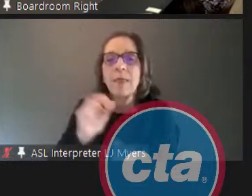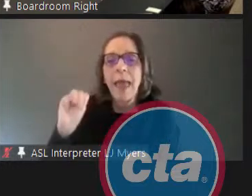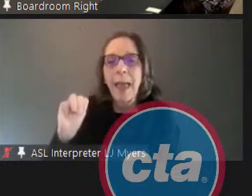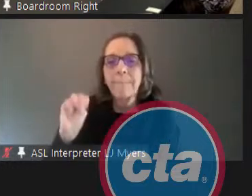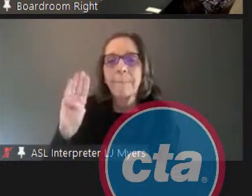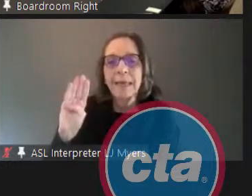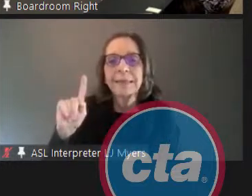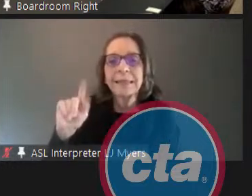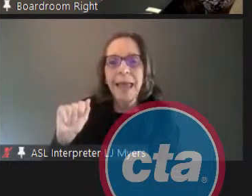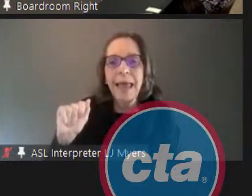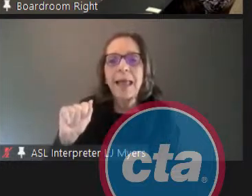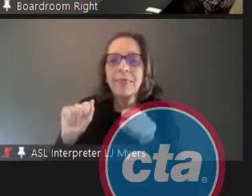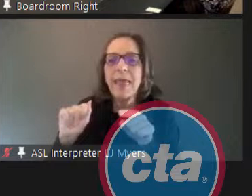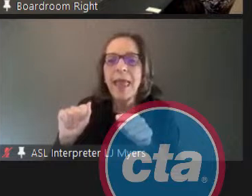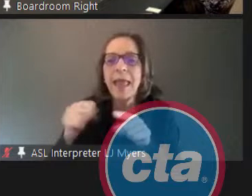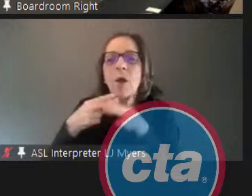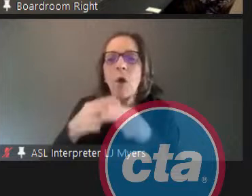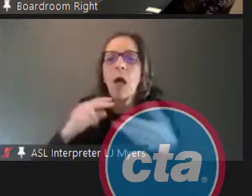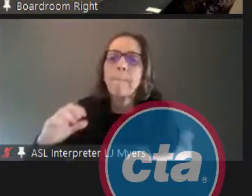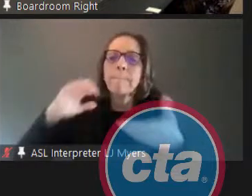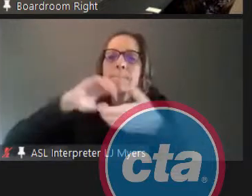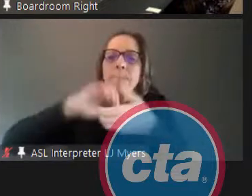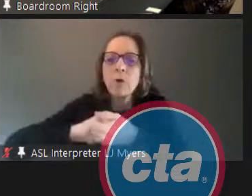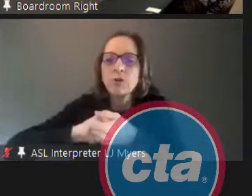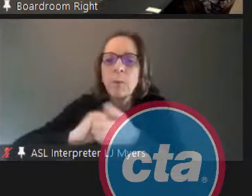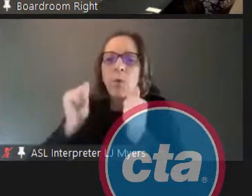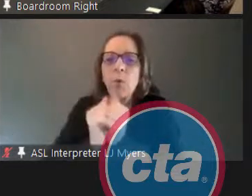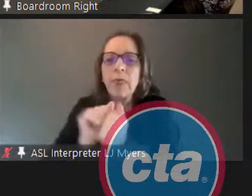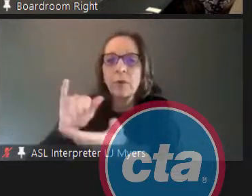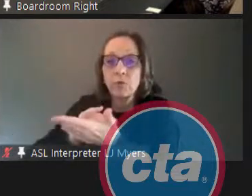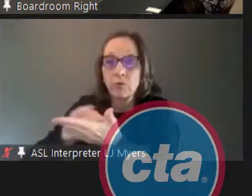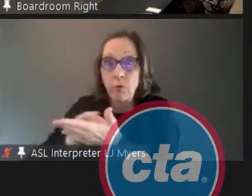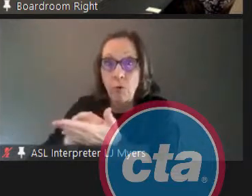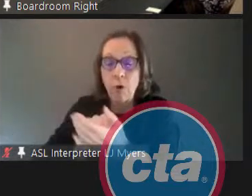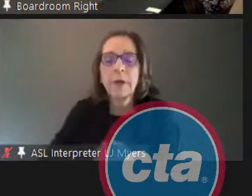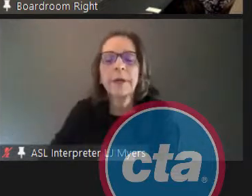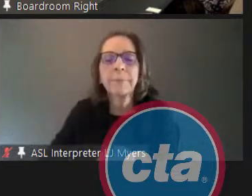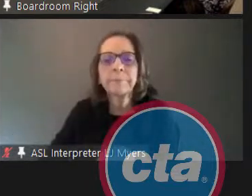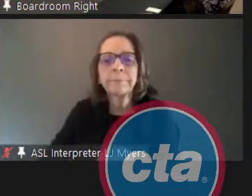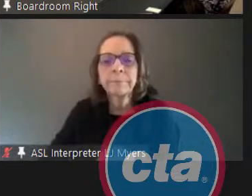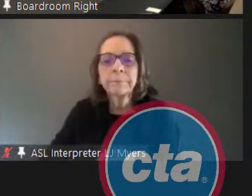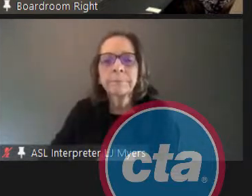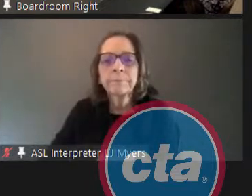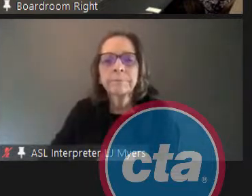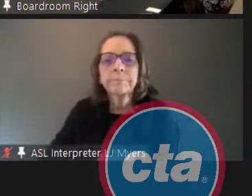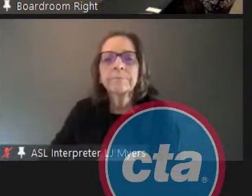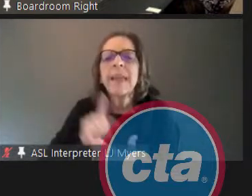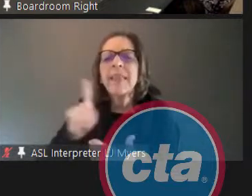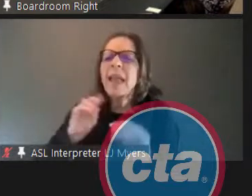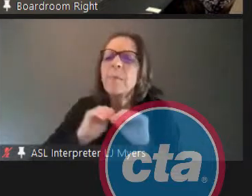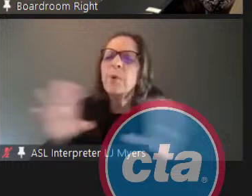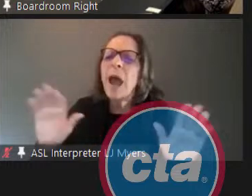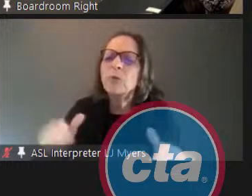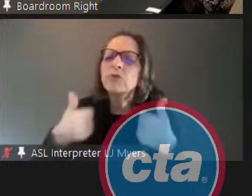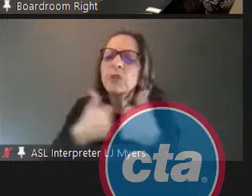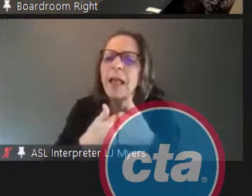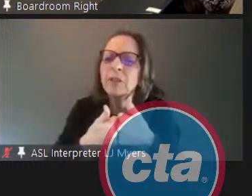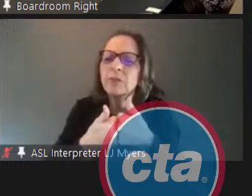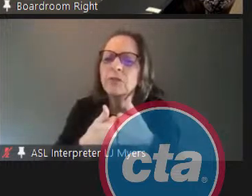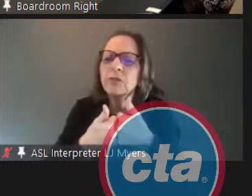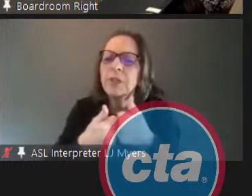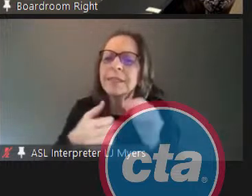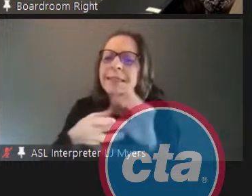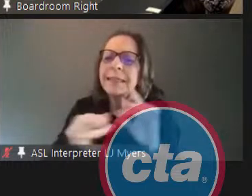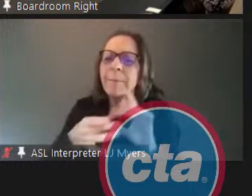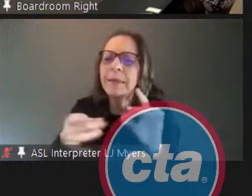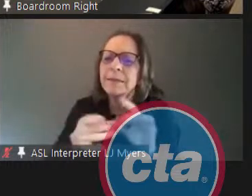MBTA and what they also call the Partnership for New York. Now, what we're doing similar that we talked about, they put out challenges. So they put out challenge statements so